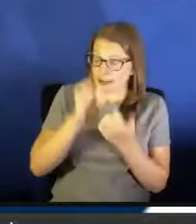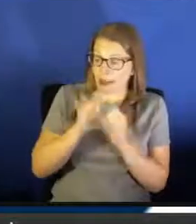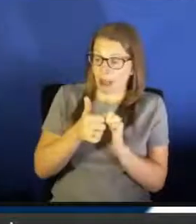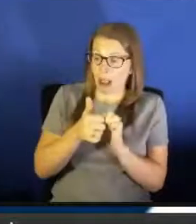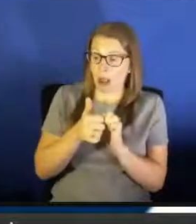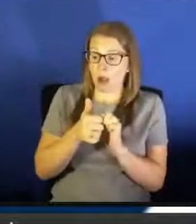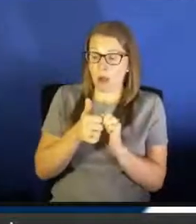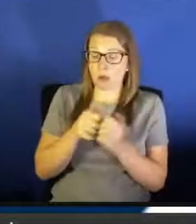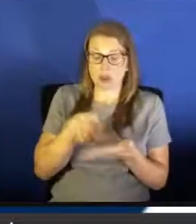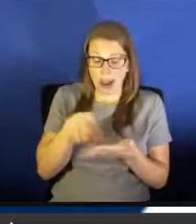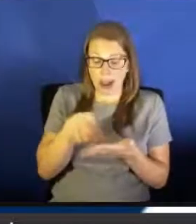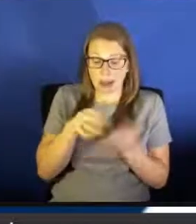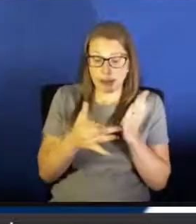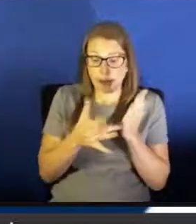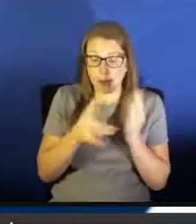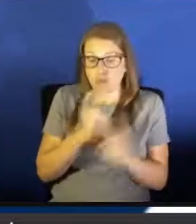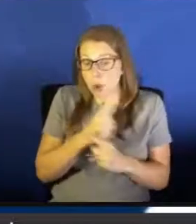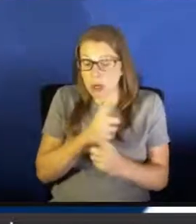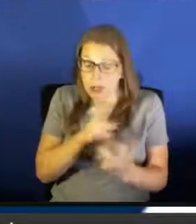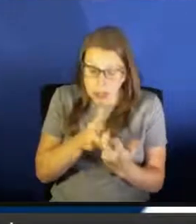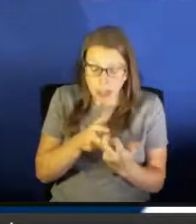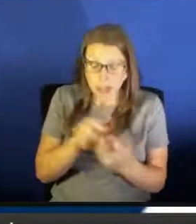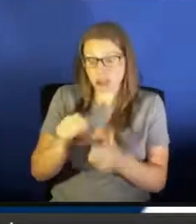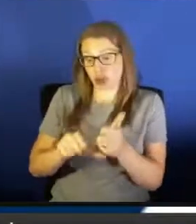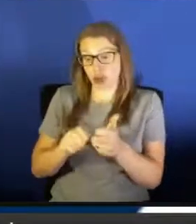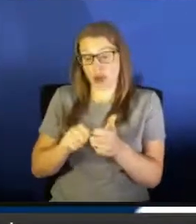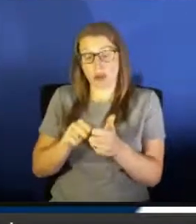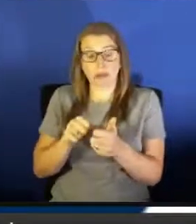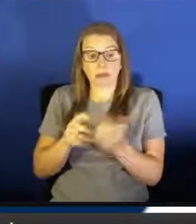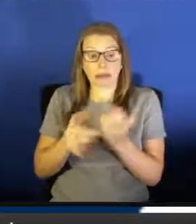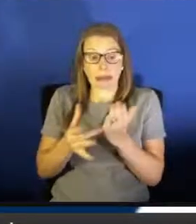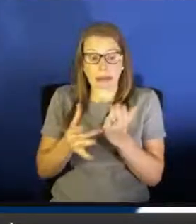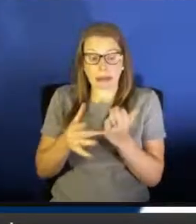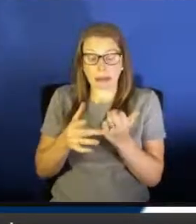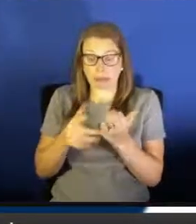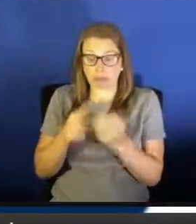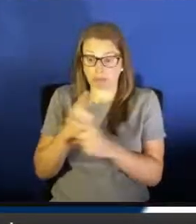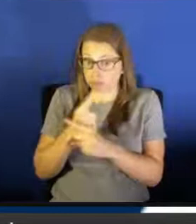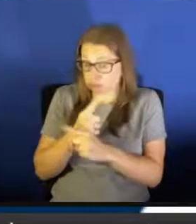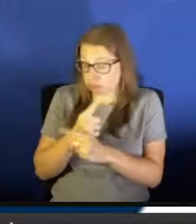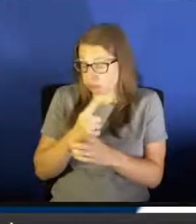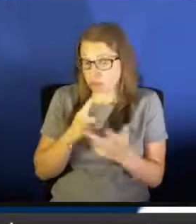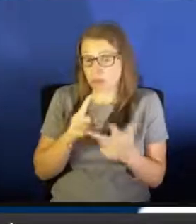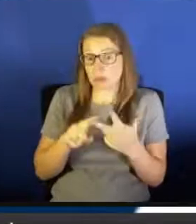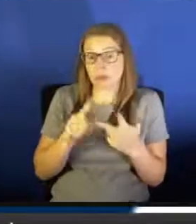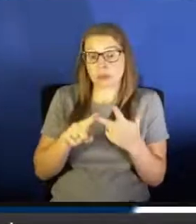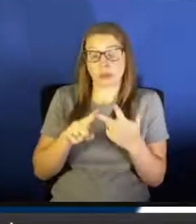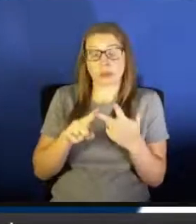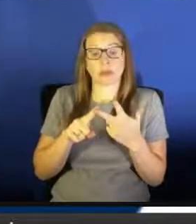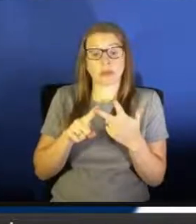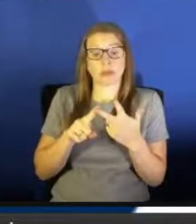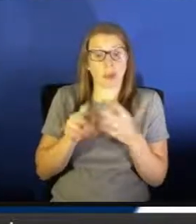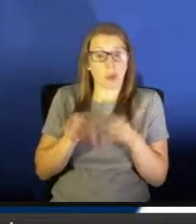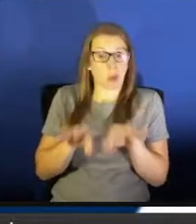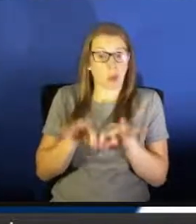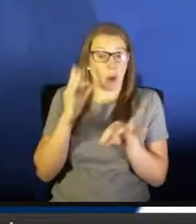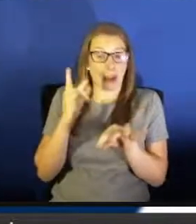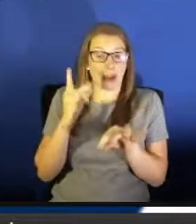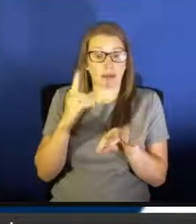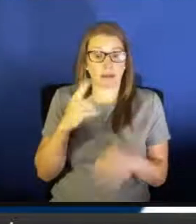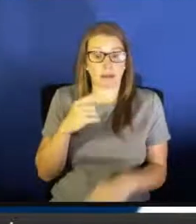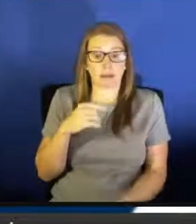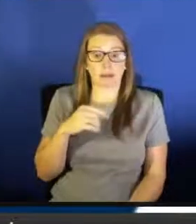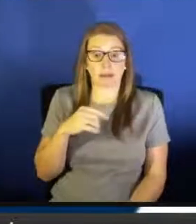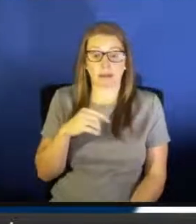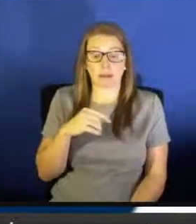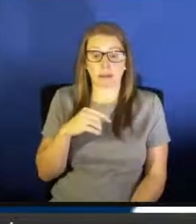what radiation techniques are appropriate, what surgical techniques are appropriate. It also matters because those of us academic